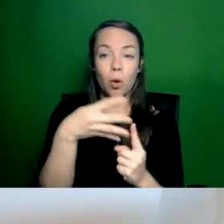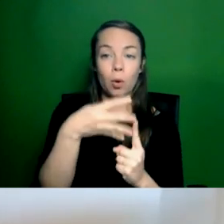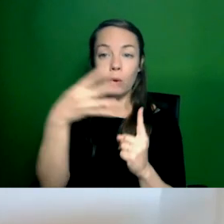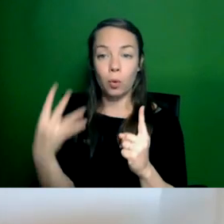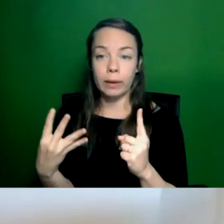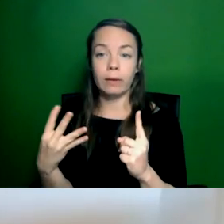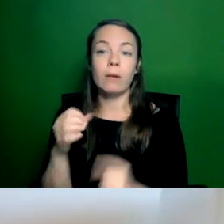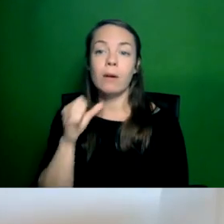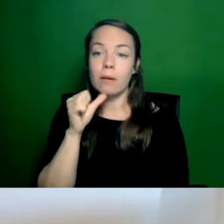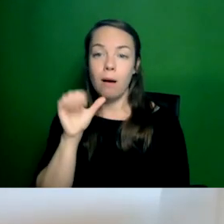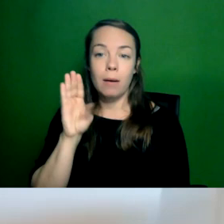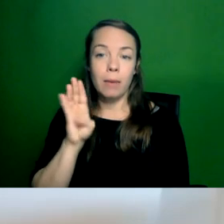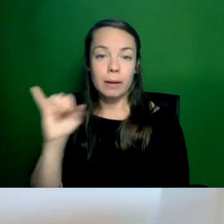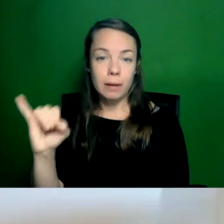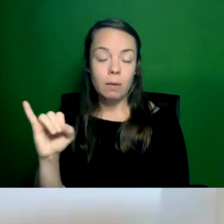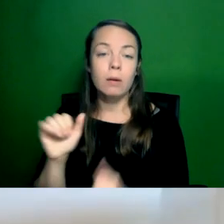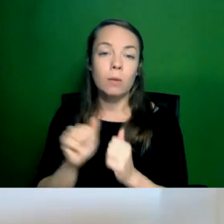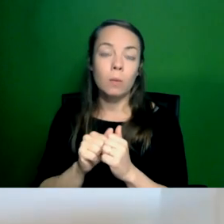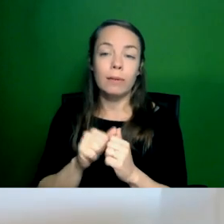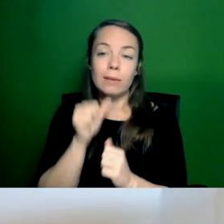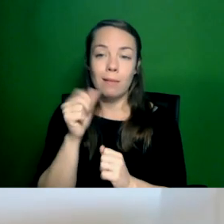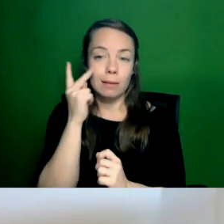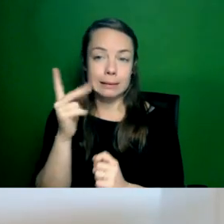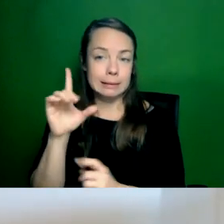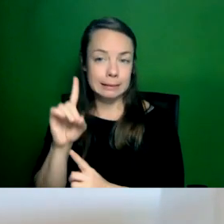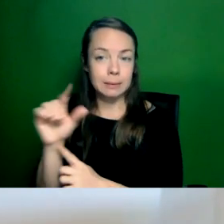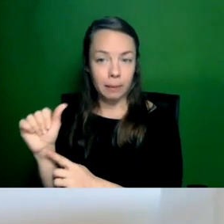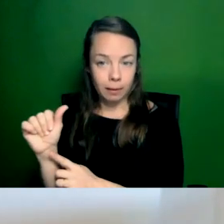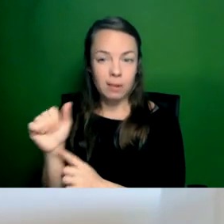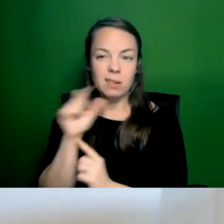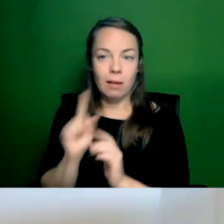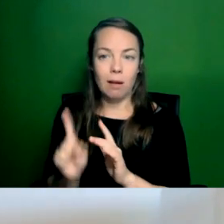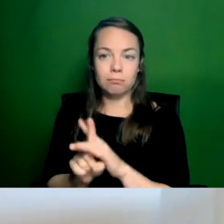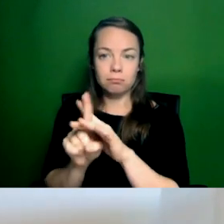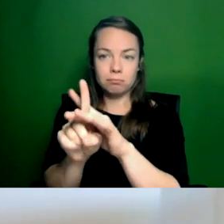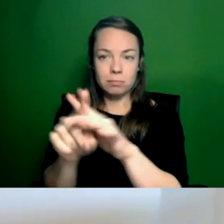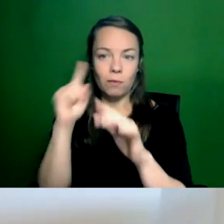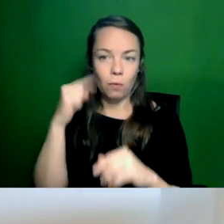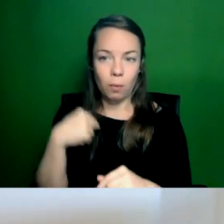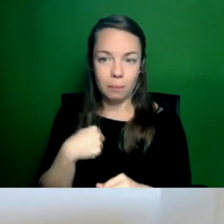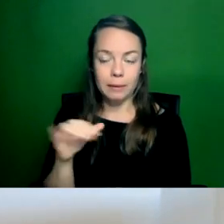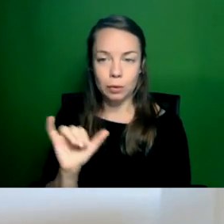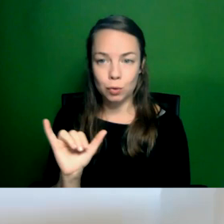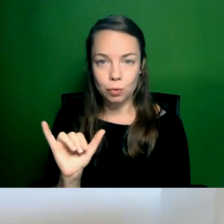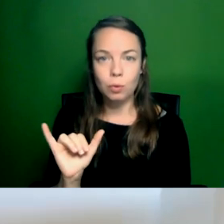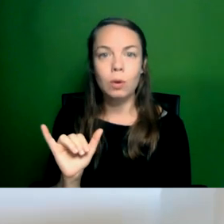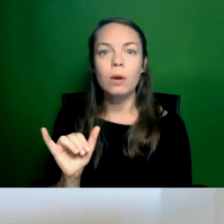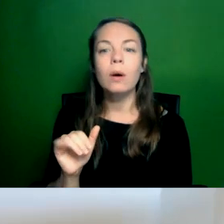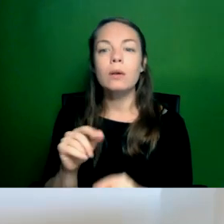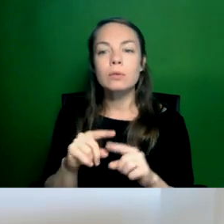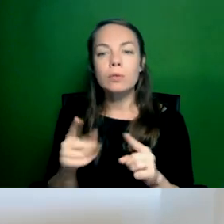some invisible disabilities, and that shows up in different ways for me as well. And so it's also naming that